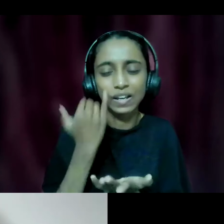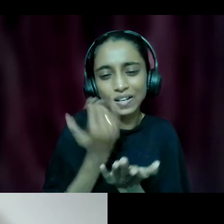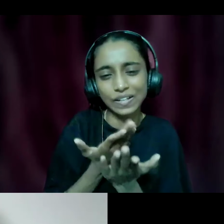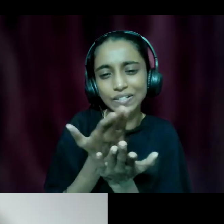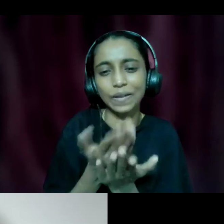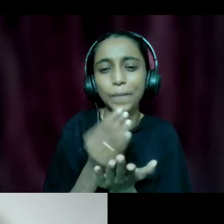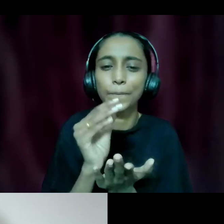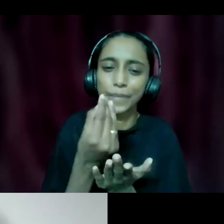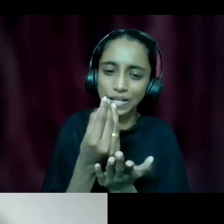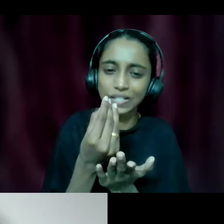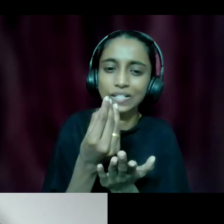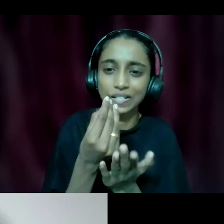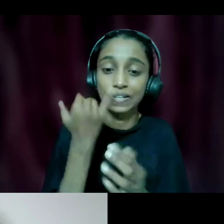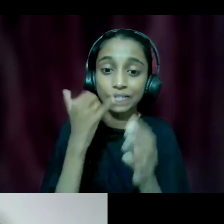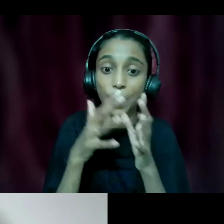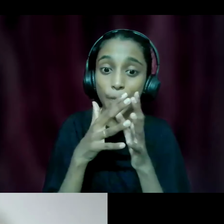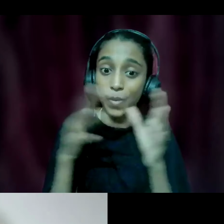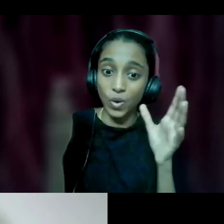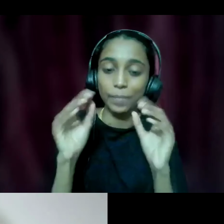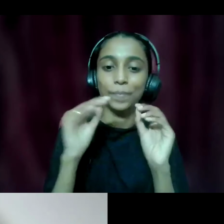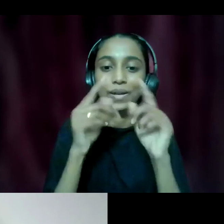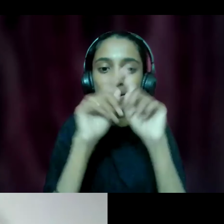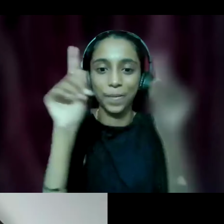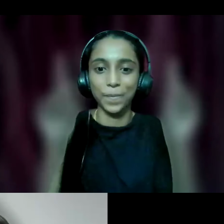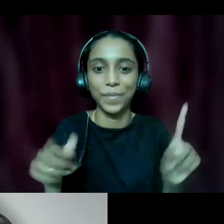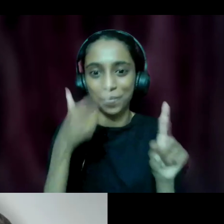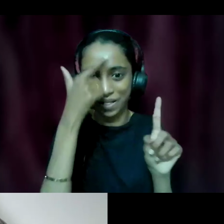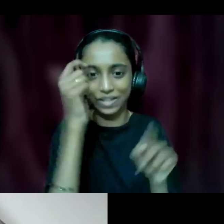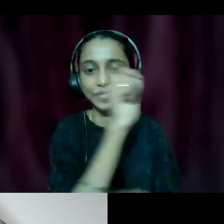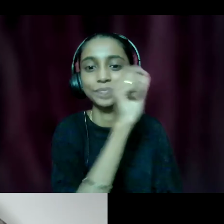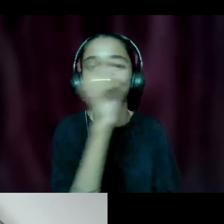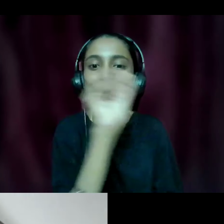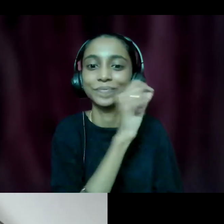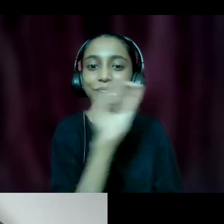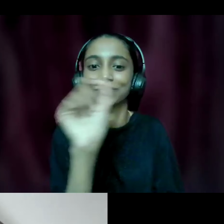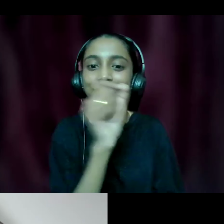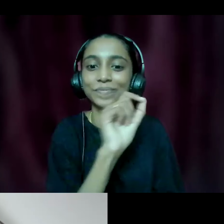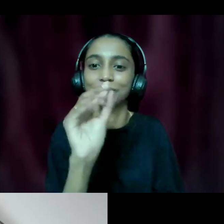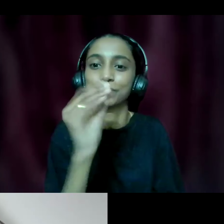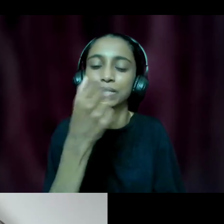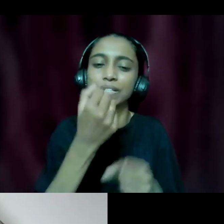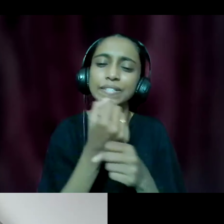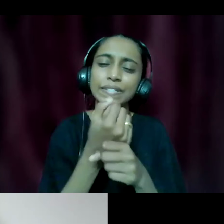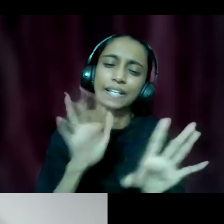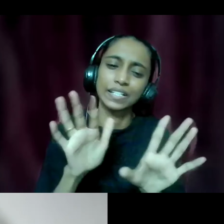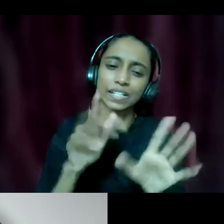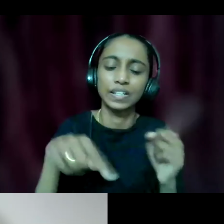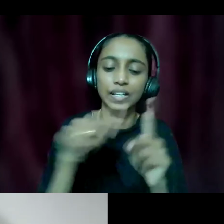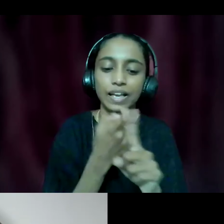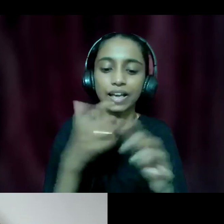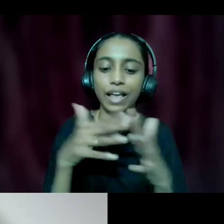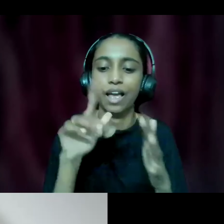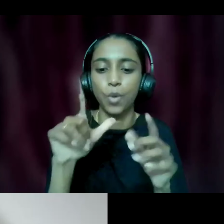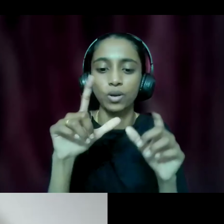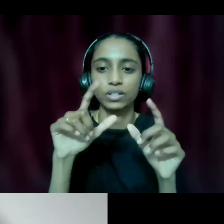it will be a good practice if it is a large class to do it on the board itself and make a generalized KWL grid.